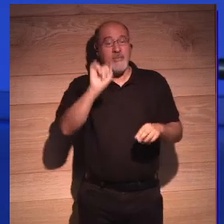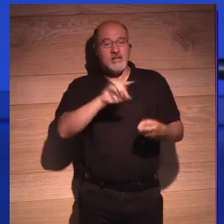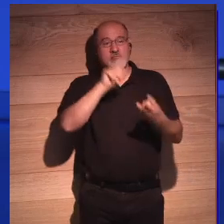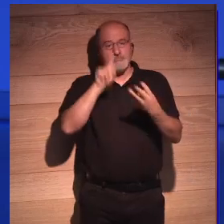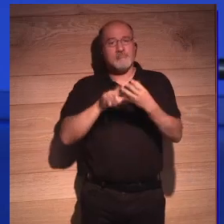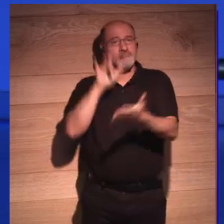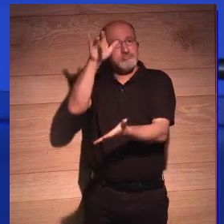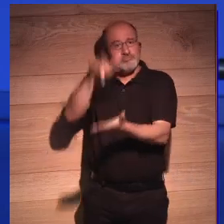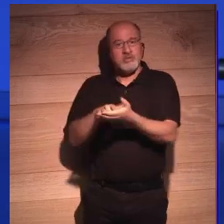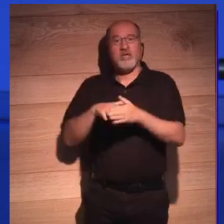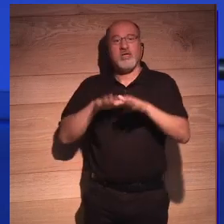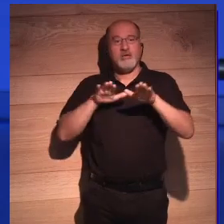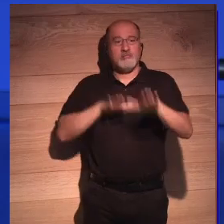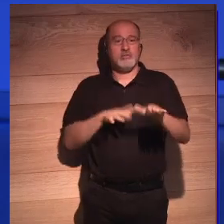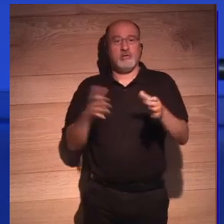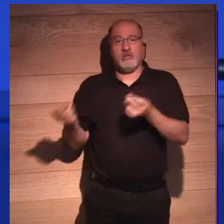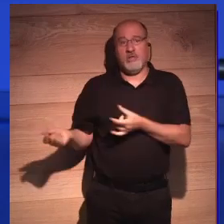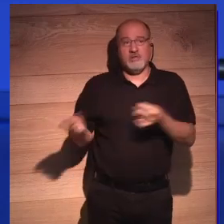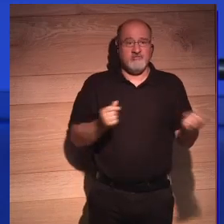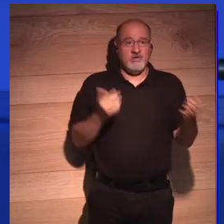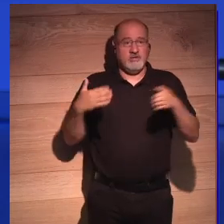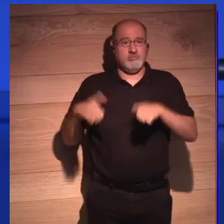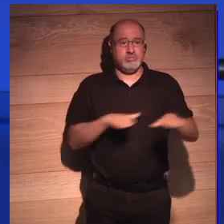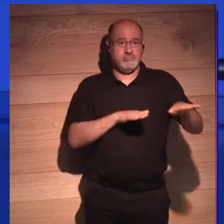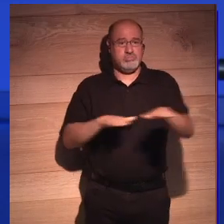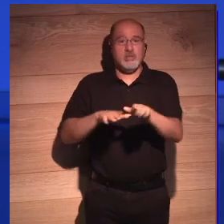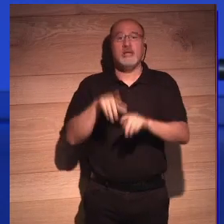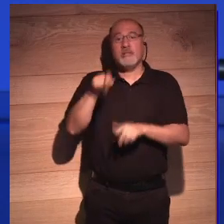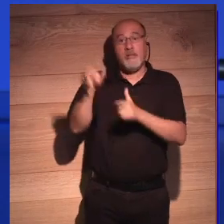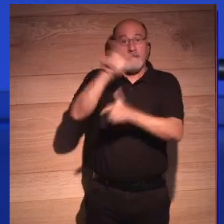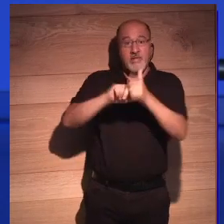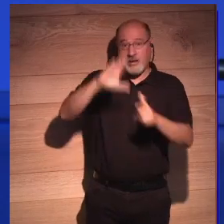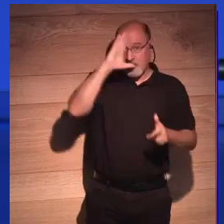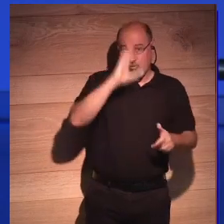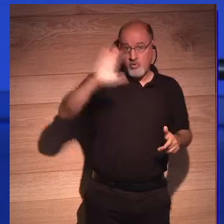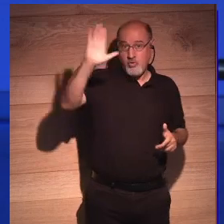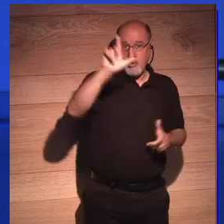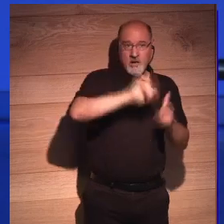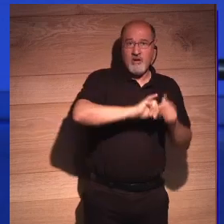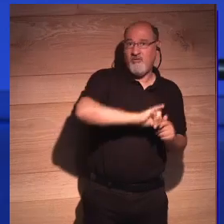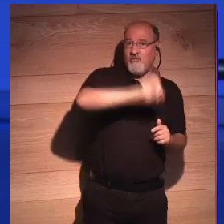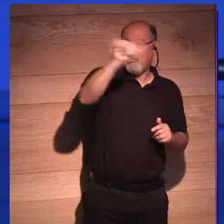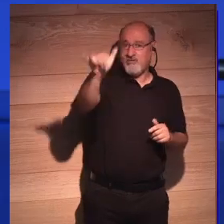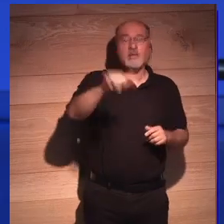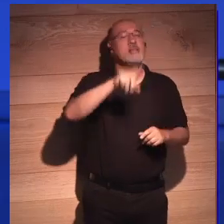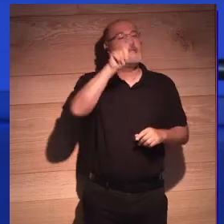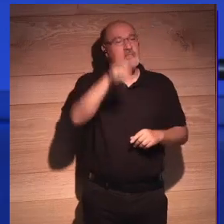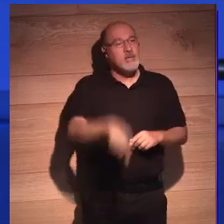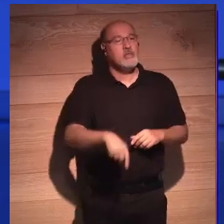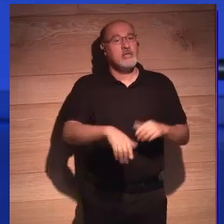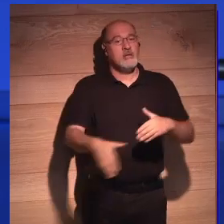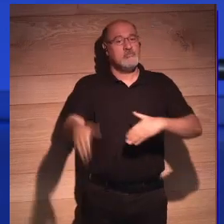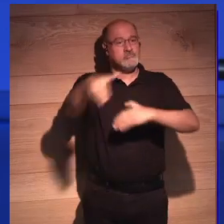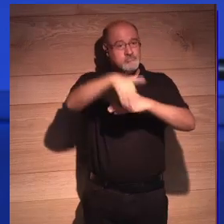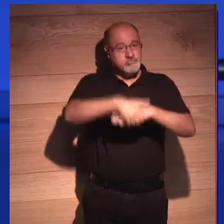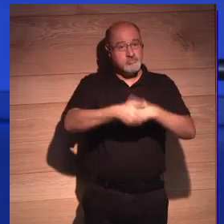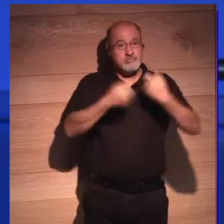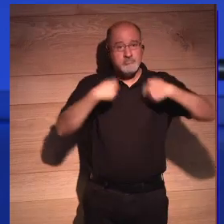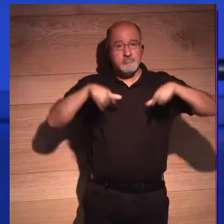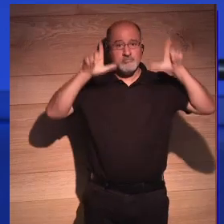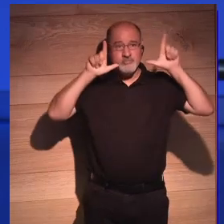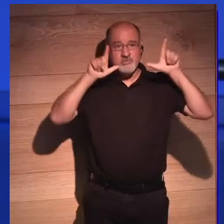soundtrack from Damon Alba. We could be on a parade on the first row. We could travel to the moon, or we could able to understand from the